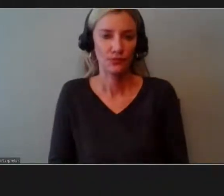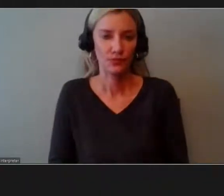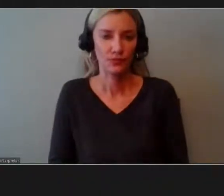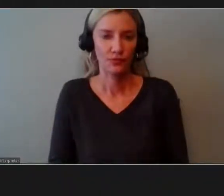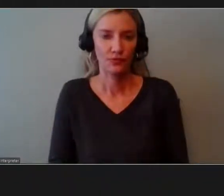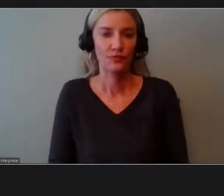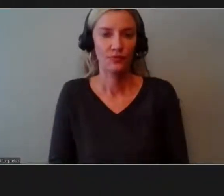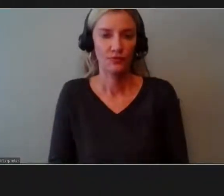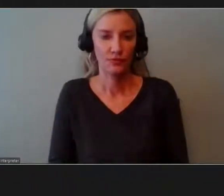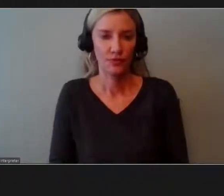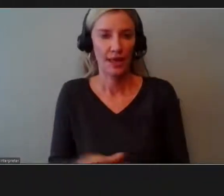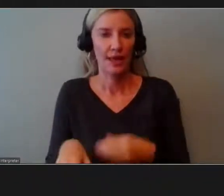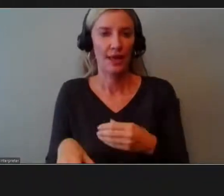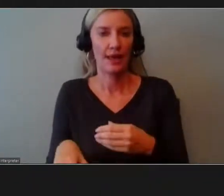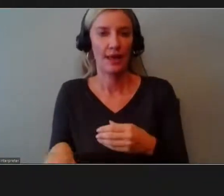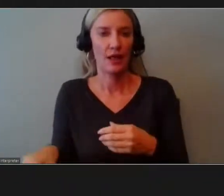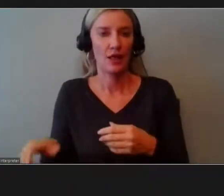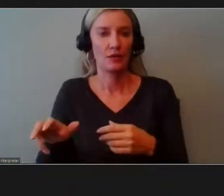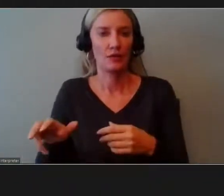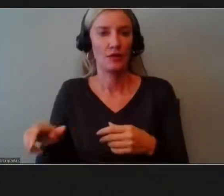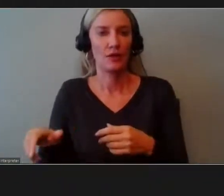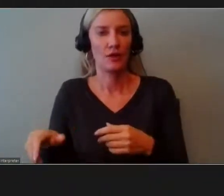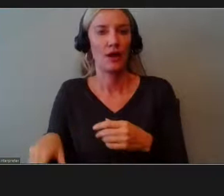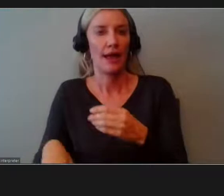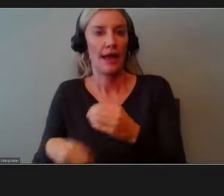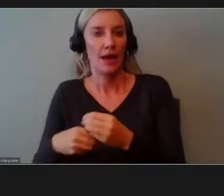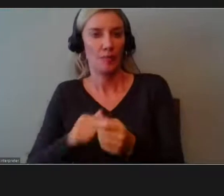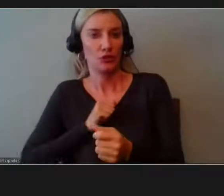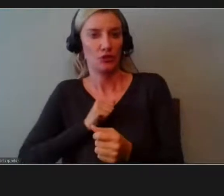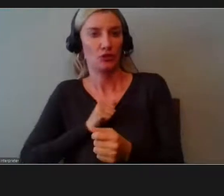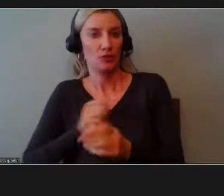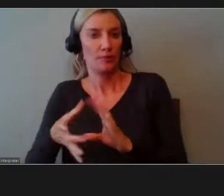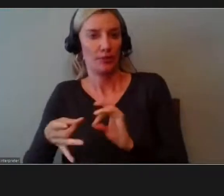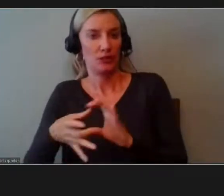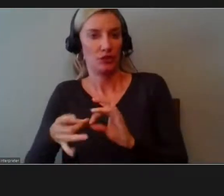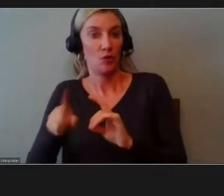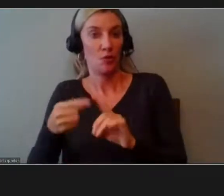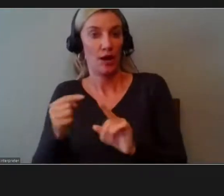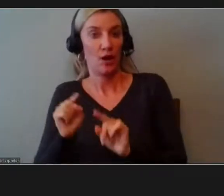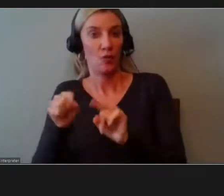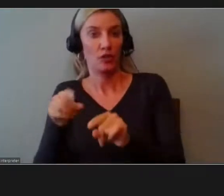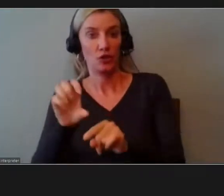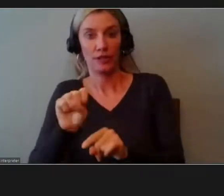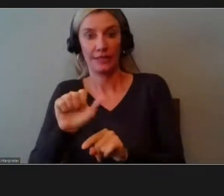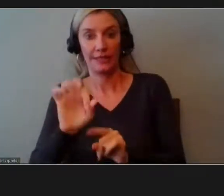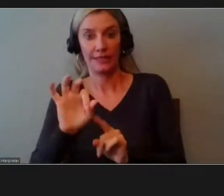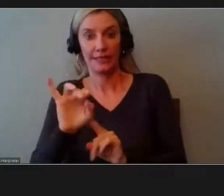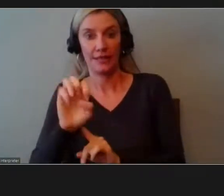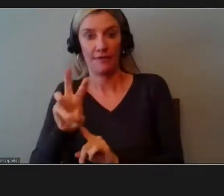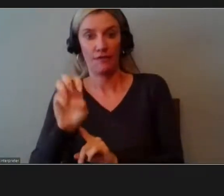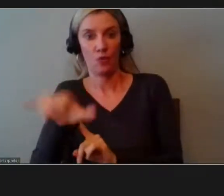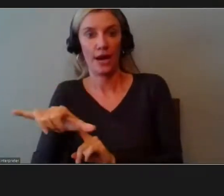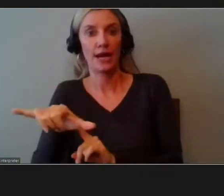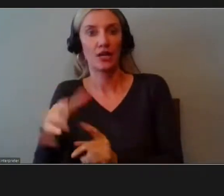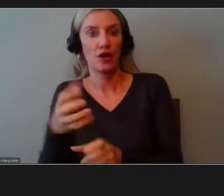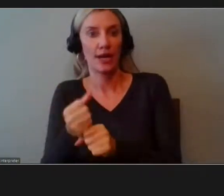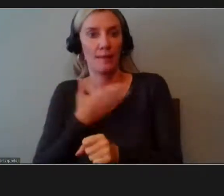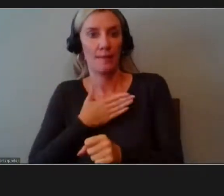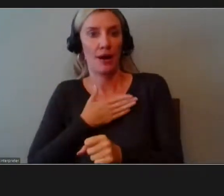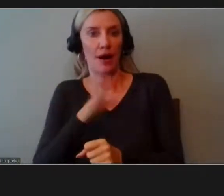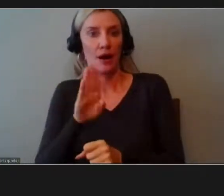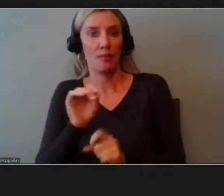And to share just a personal note, when I went down to Safeway to get my booster, there was just a simple checkbox and a little signature. So